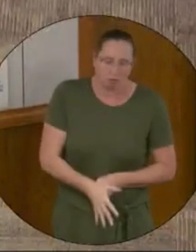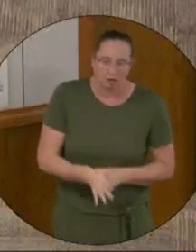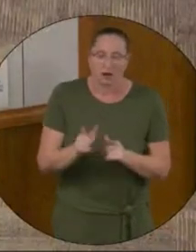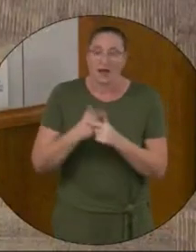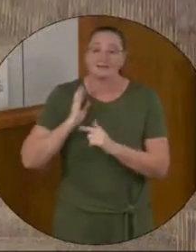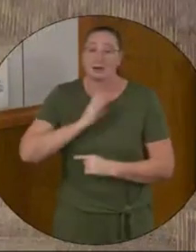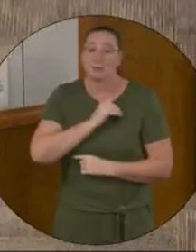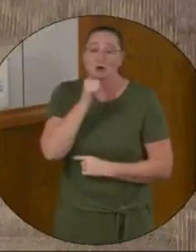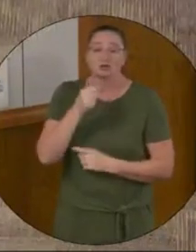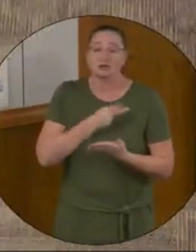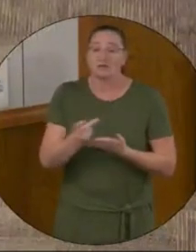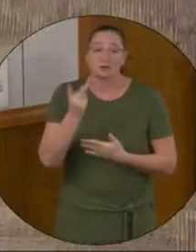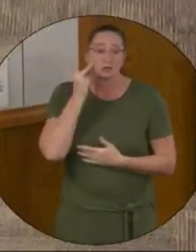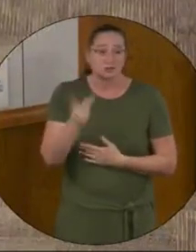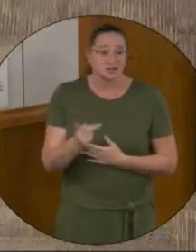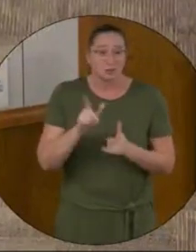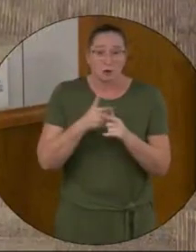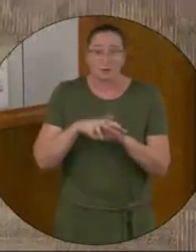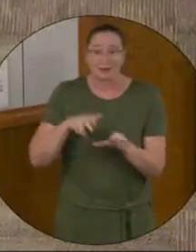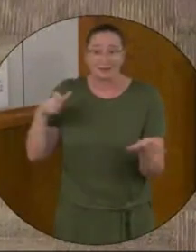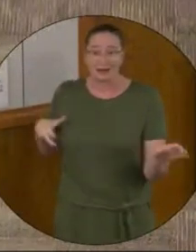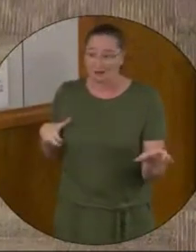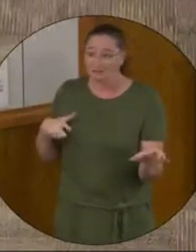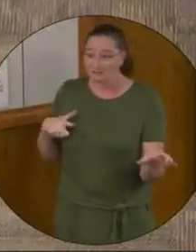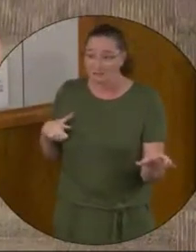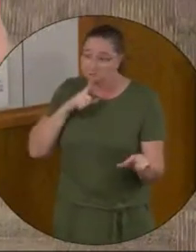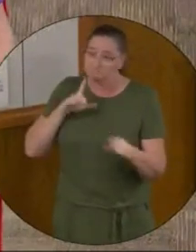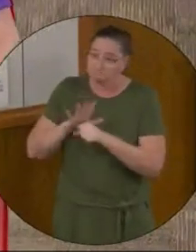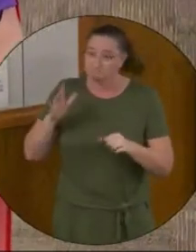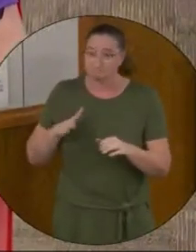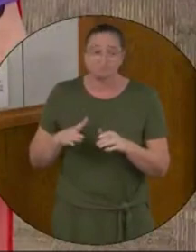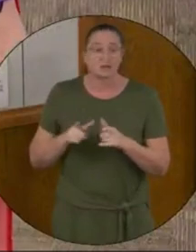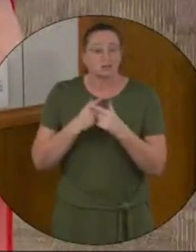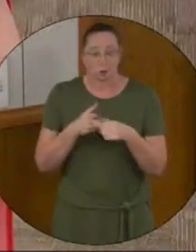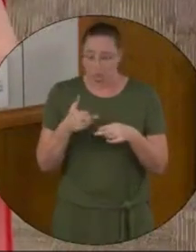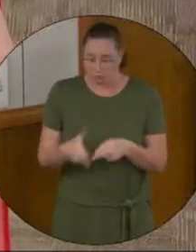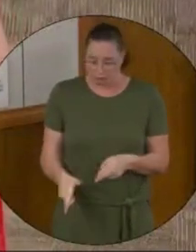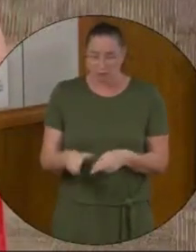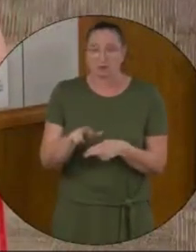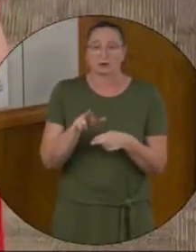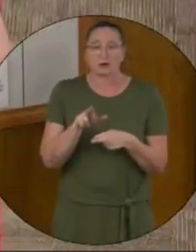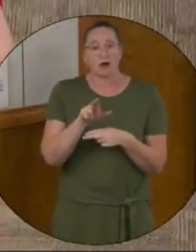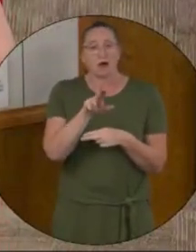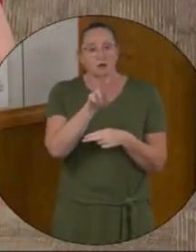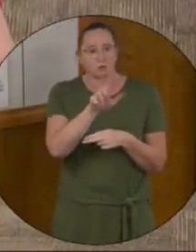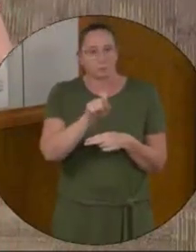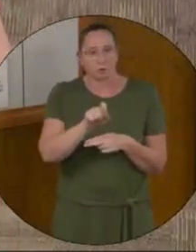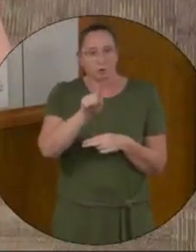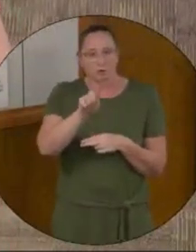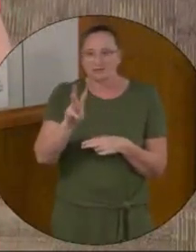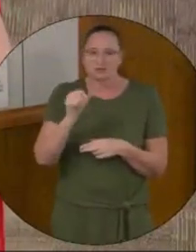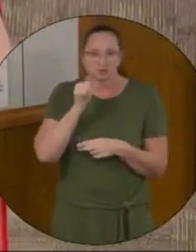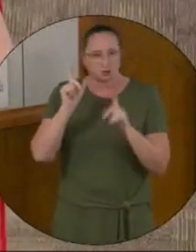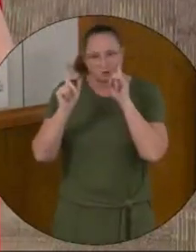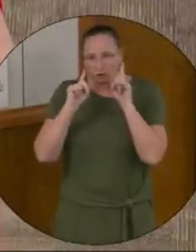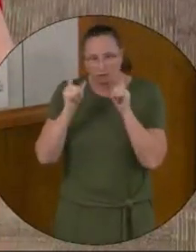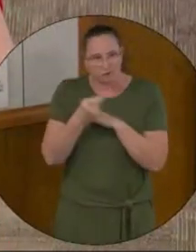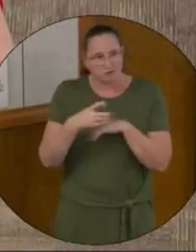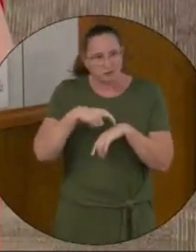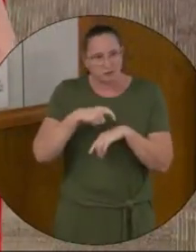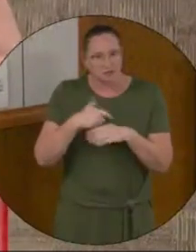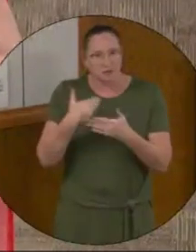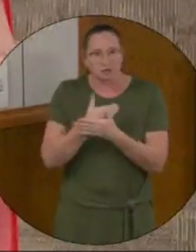fail to see that when we leave, it's for good. Let me also speak very briefly on item 3.16, which you've heard from several times already, the